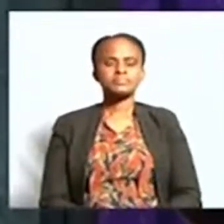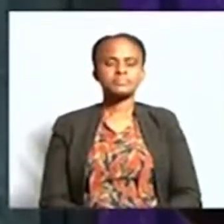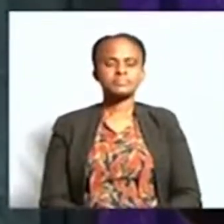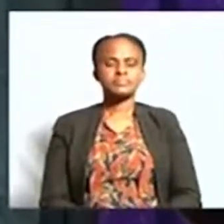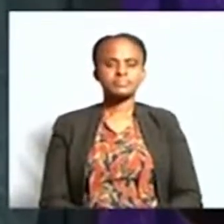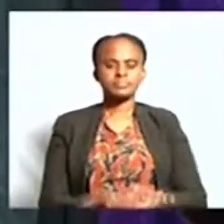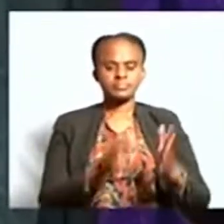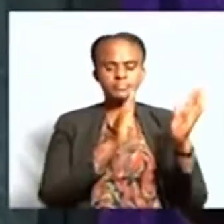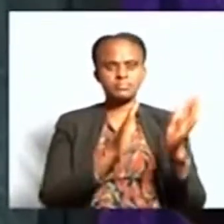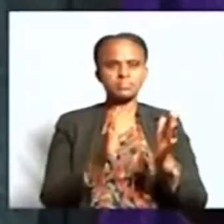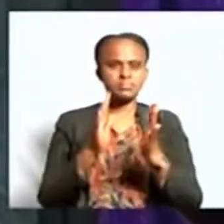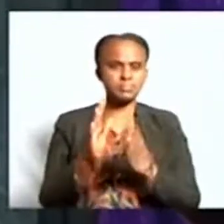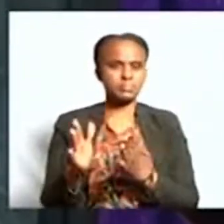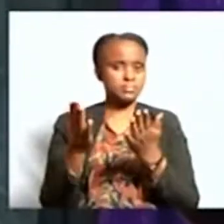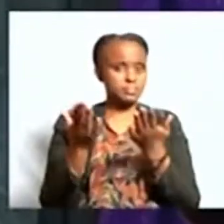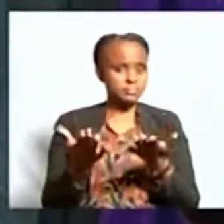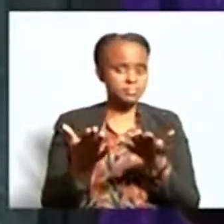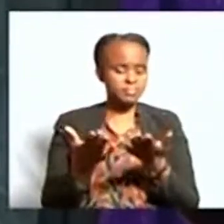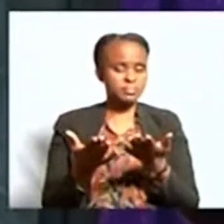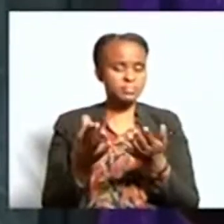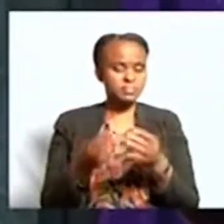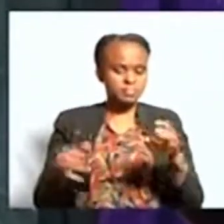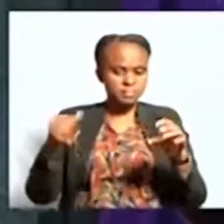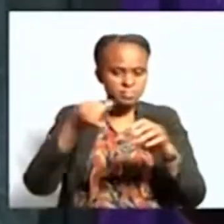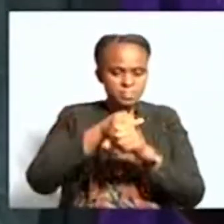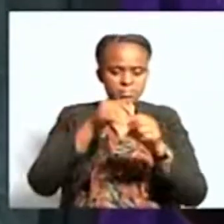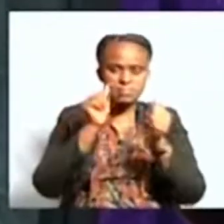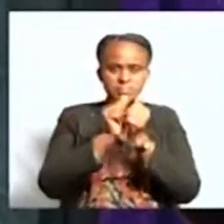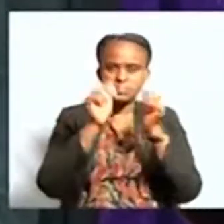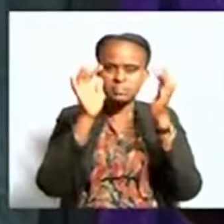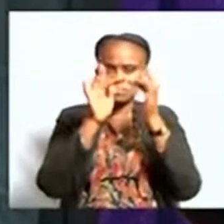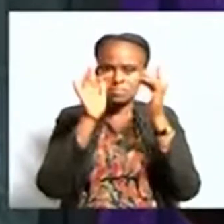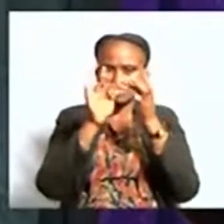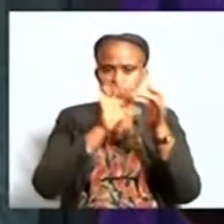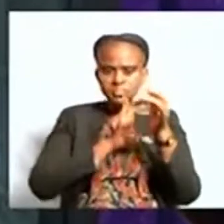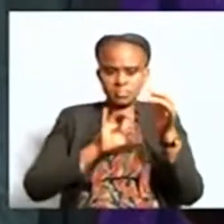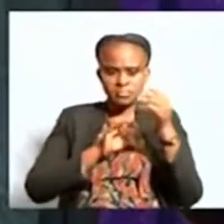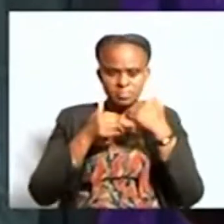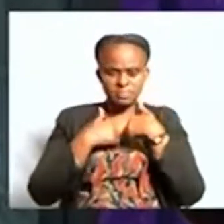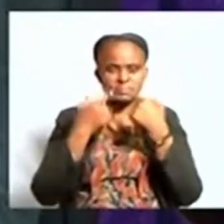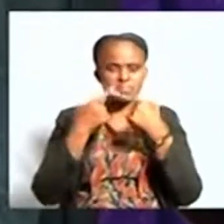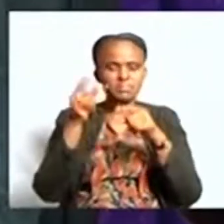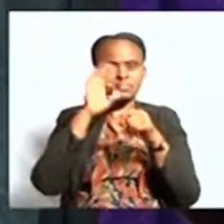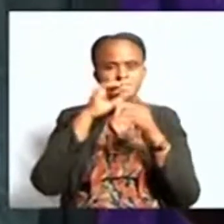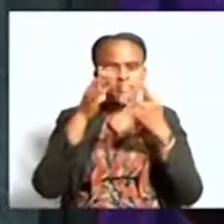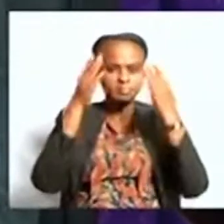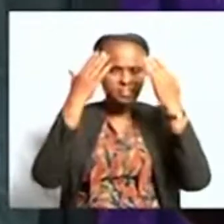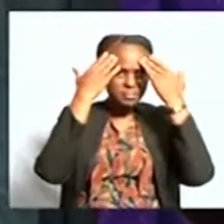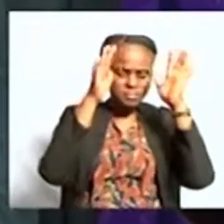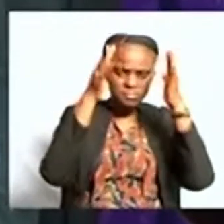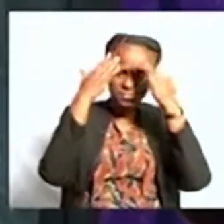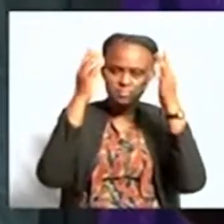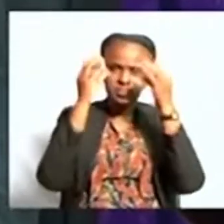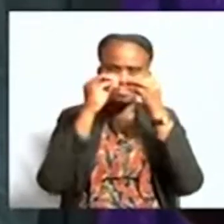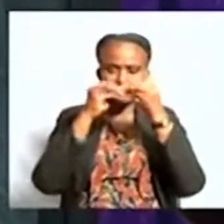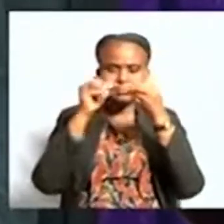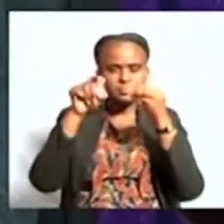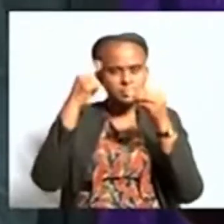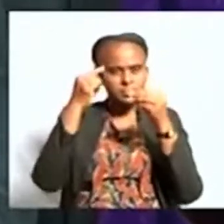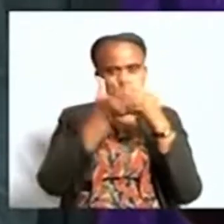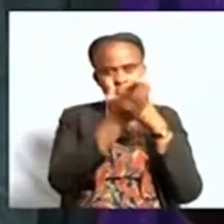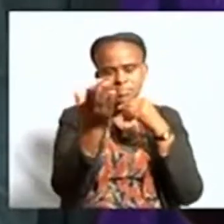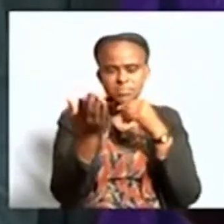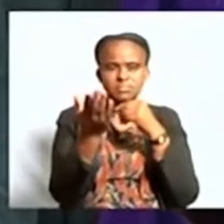Measures put in place. Engagement with online operators have taken place to sensitize them on the need for them